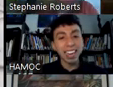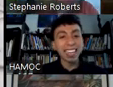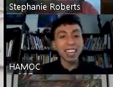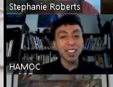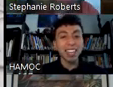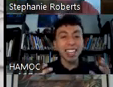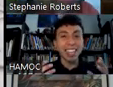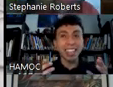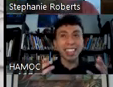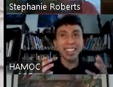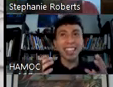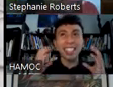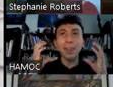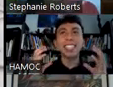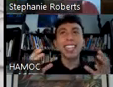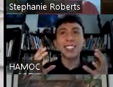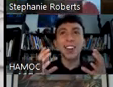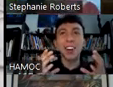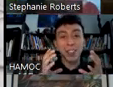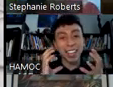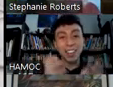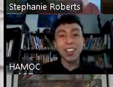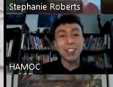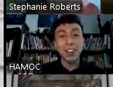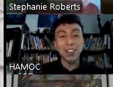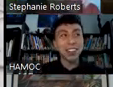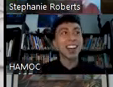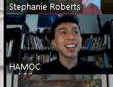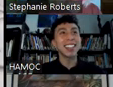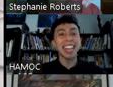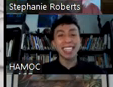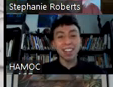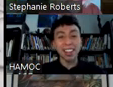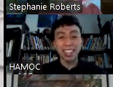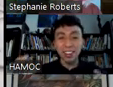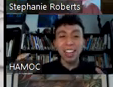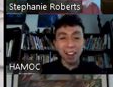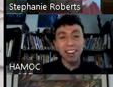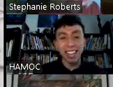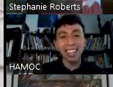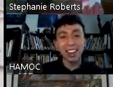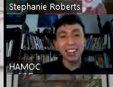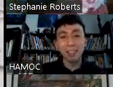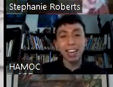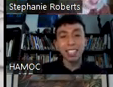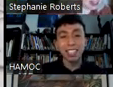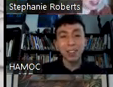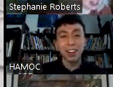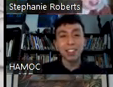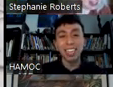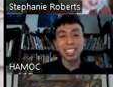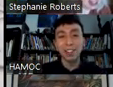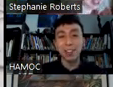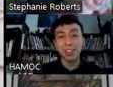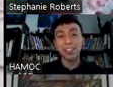Yeah, I can literally that resonates so hard with me. Like, you know, leftover Thanksgiving, literally everything that you can smash into